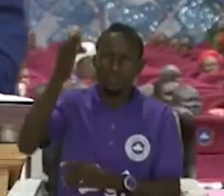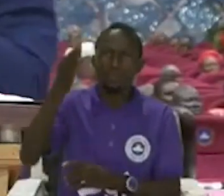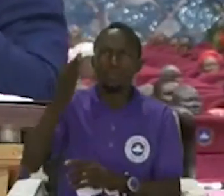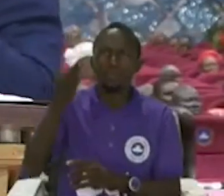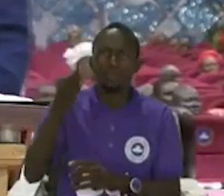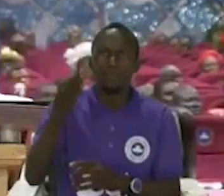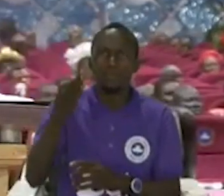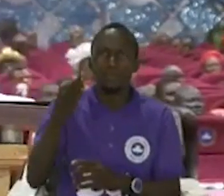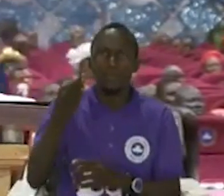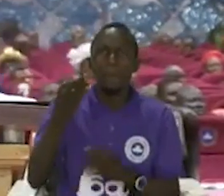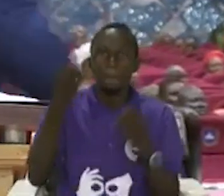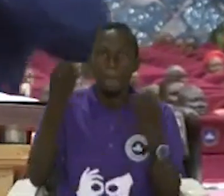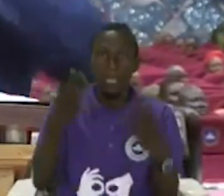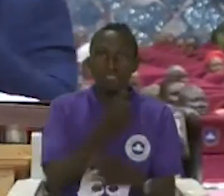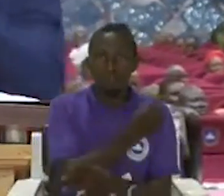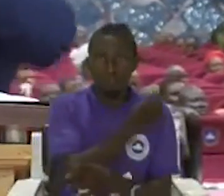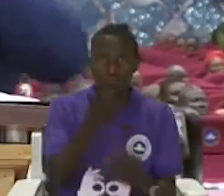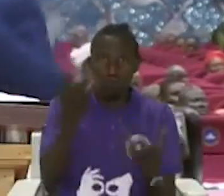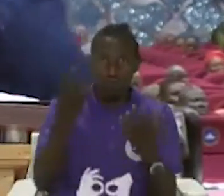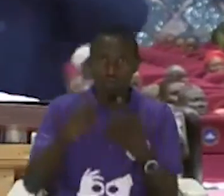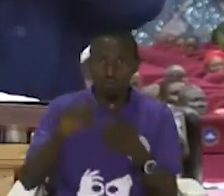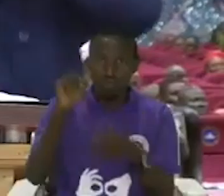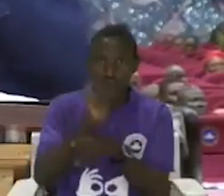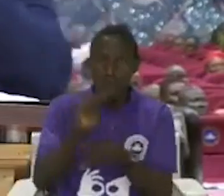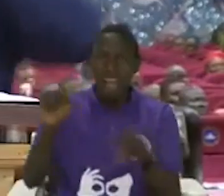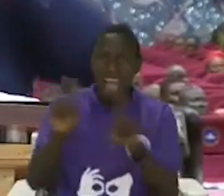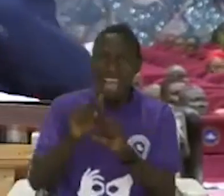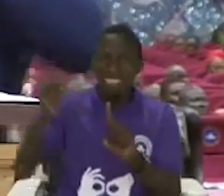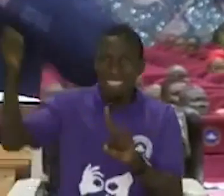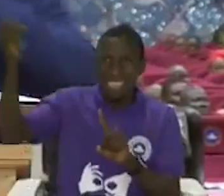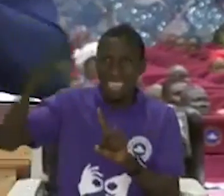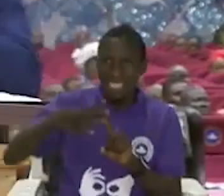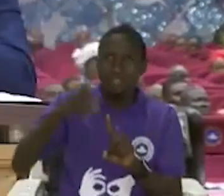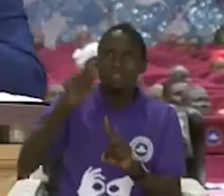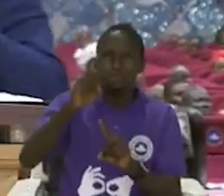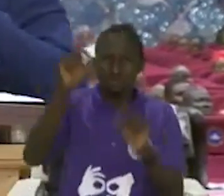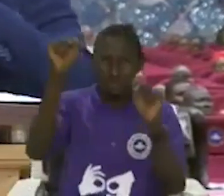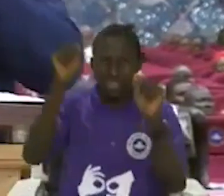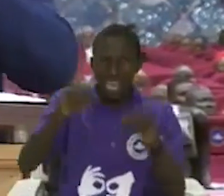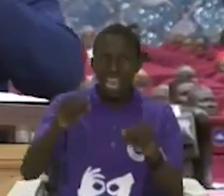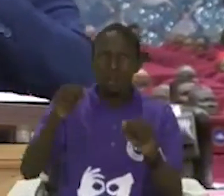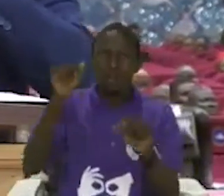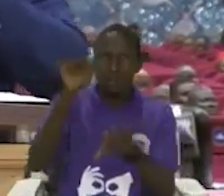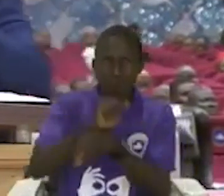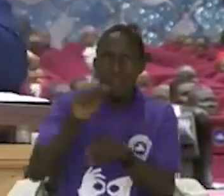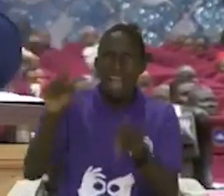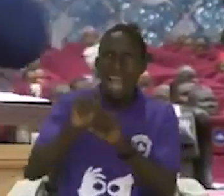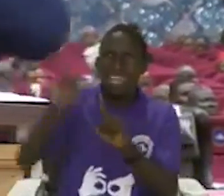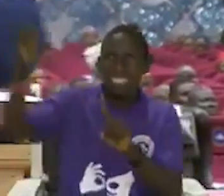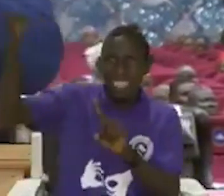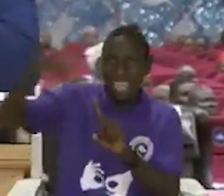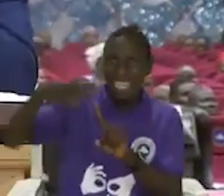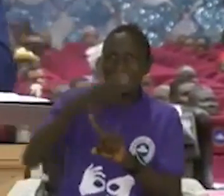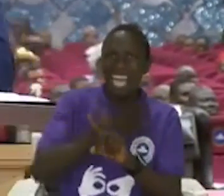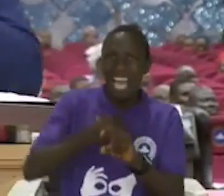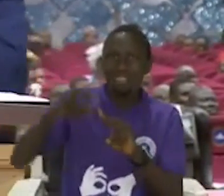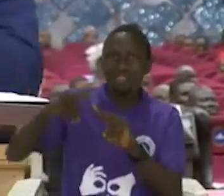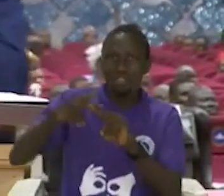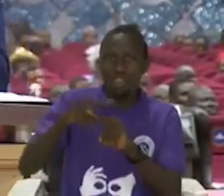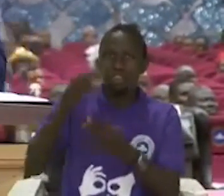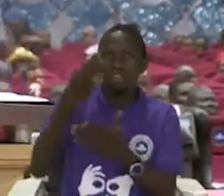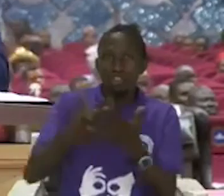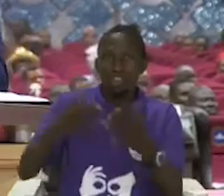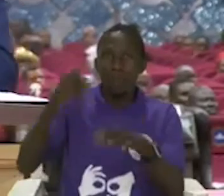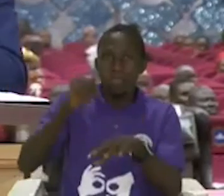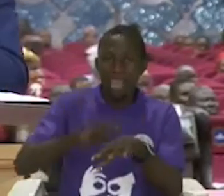But many want to operate a light. Yes, light and salt can, you can carry light and salt. But sometimes, God may be operating as